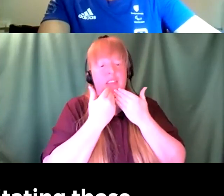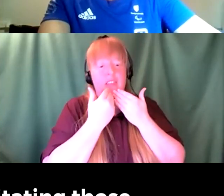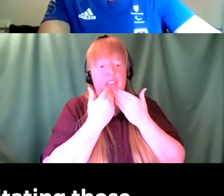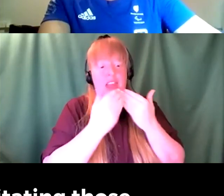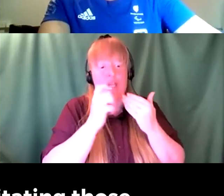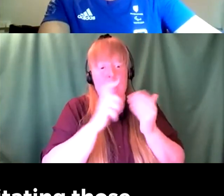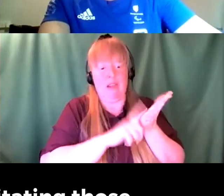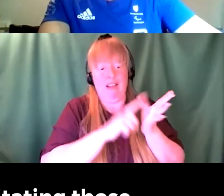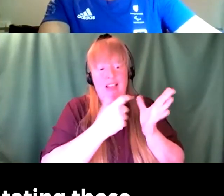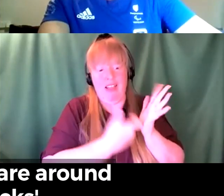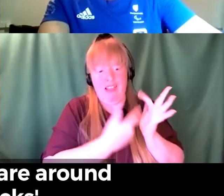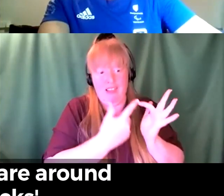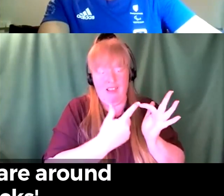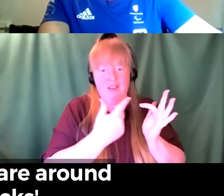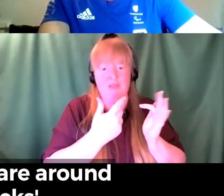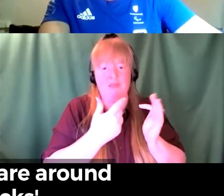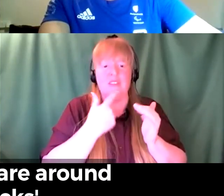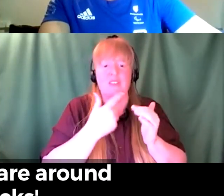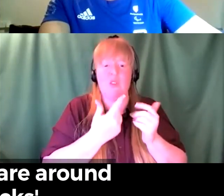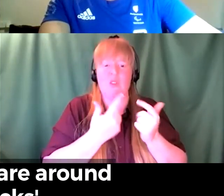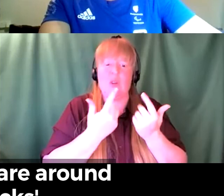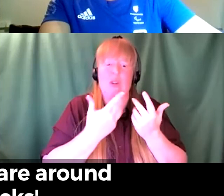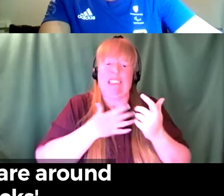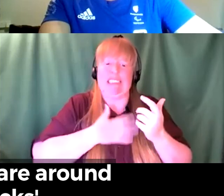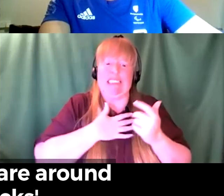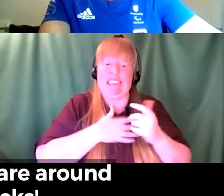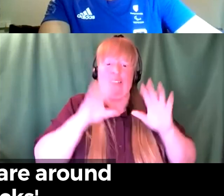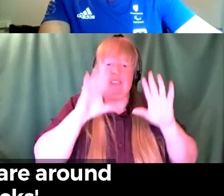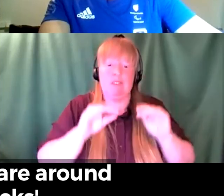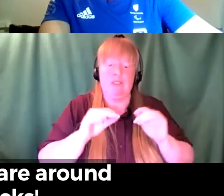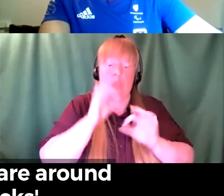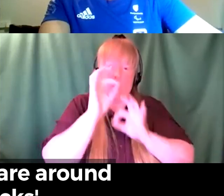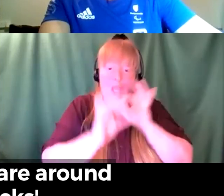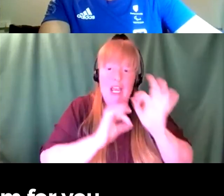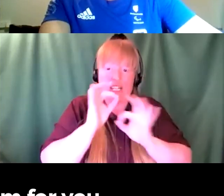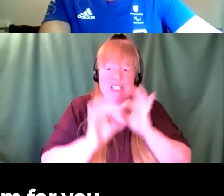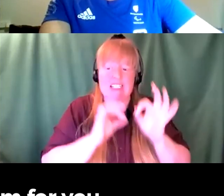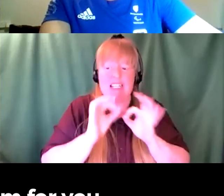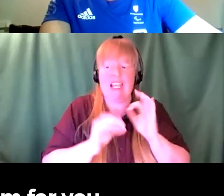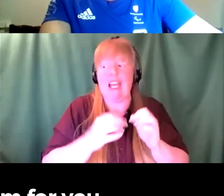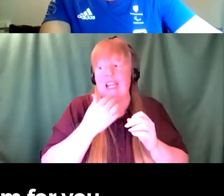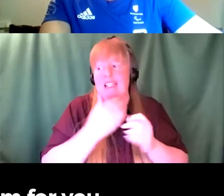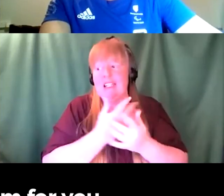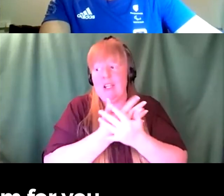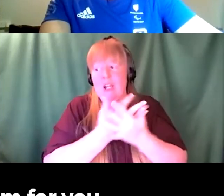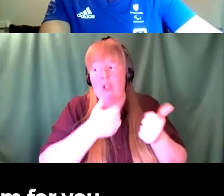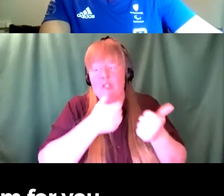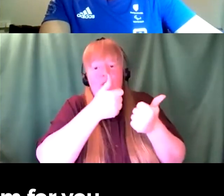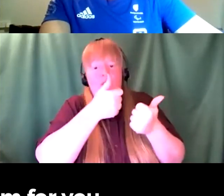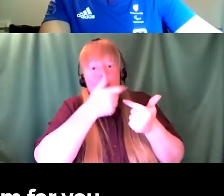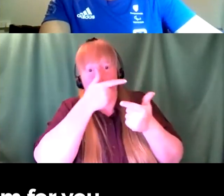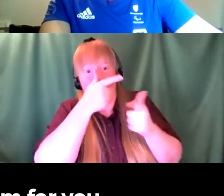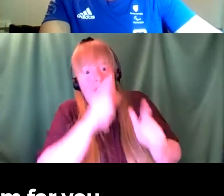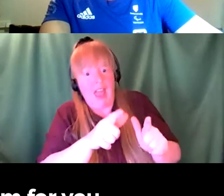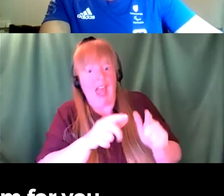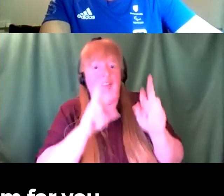expertly facilitating those. Got a couple comments that are around thank yous and good lucks for you, Emma, so we'll save